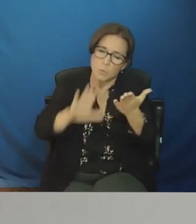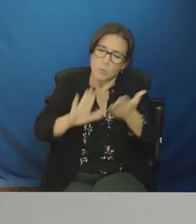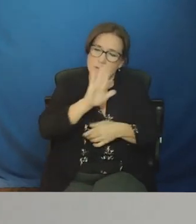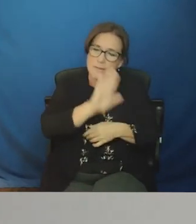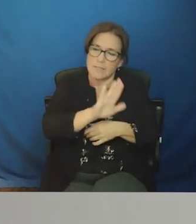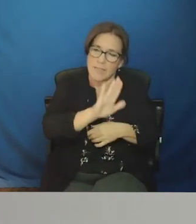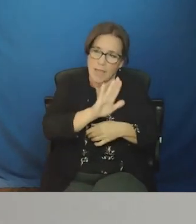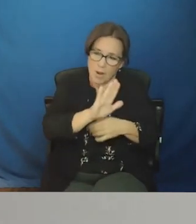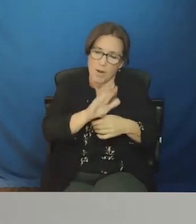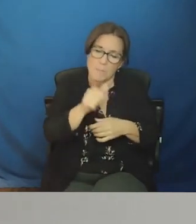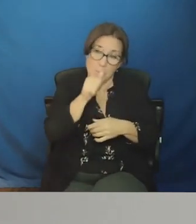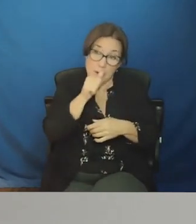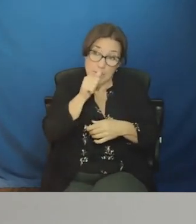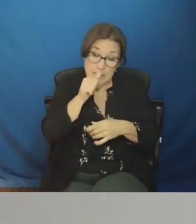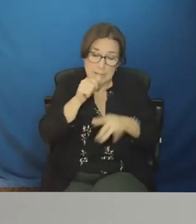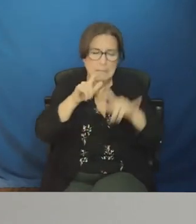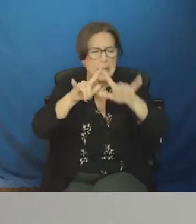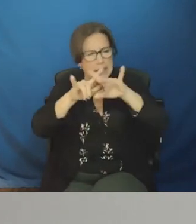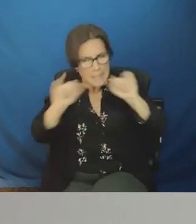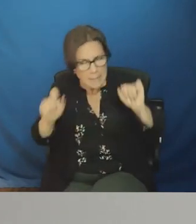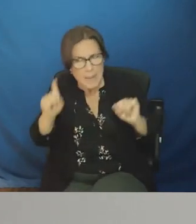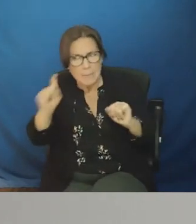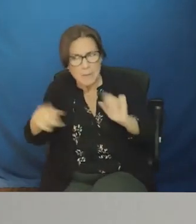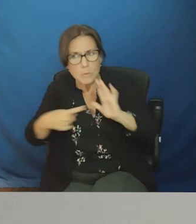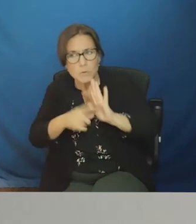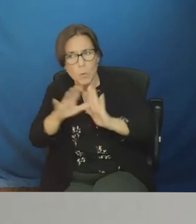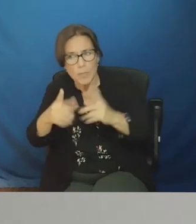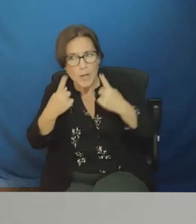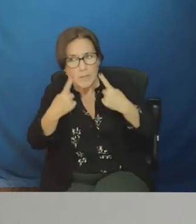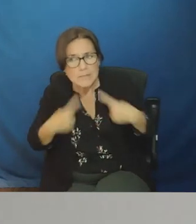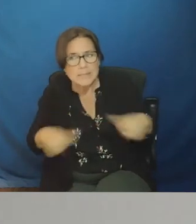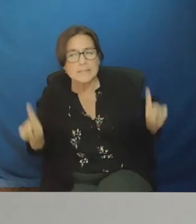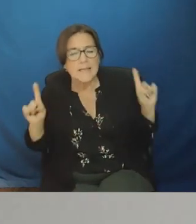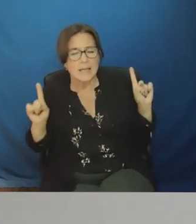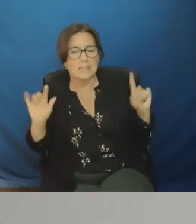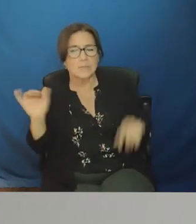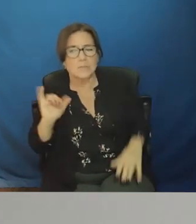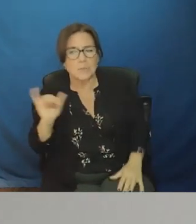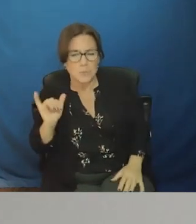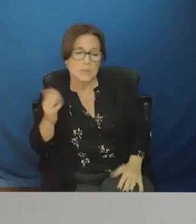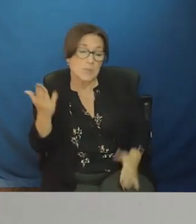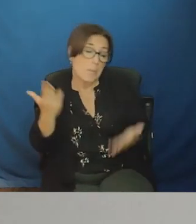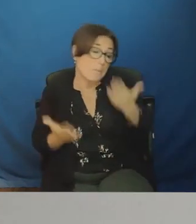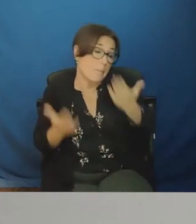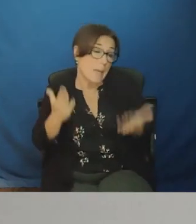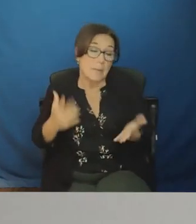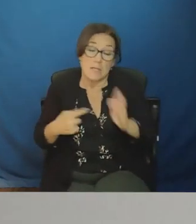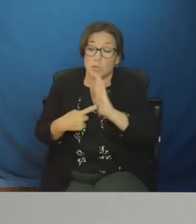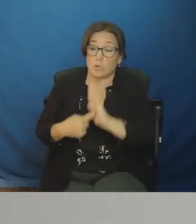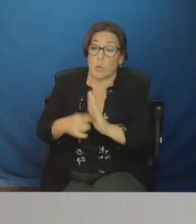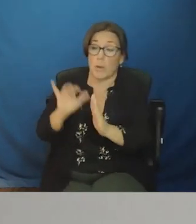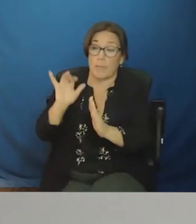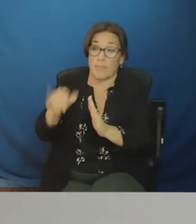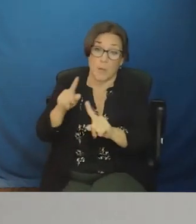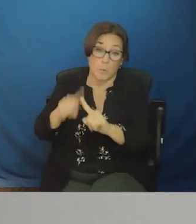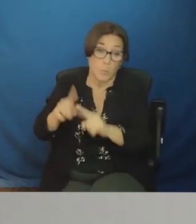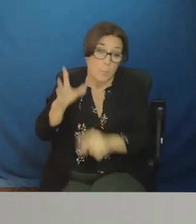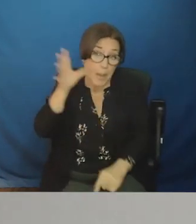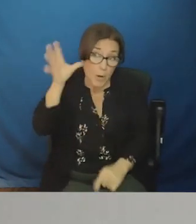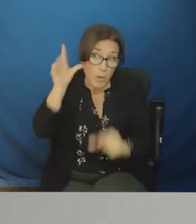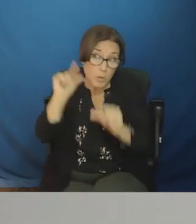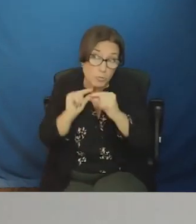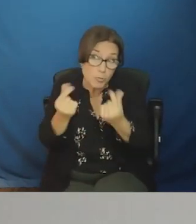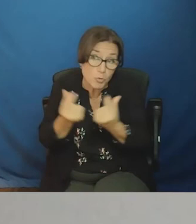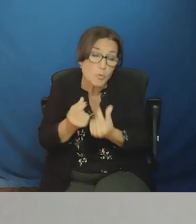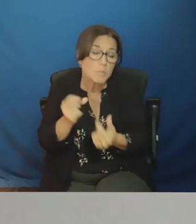may be happening as well. So we might, even in your internal data, how can we share that maybe at parent group or whatever, so it's so that people are aware that there's